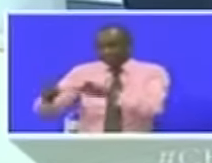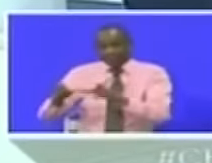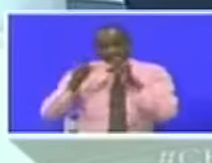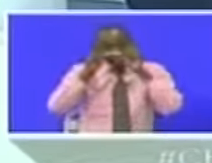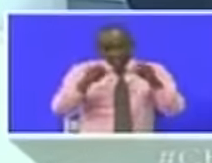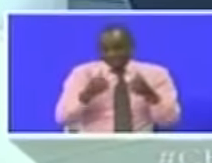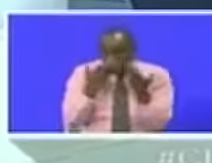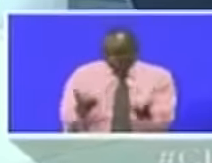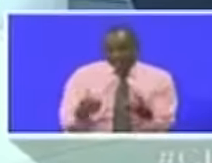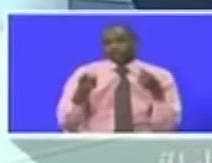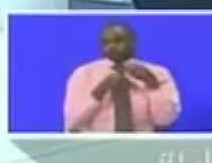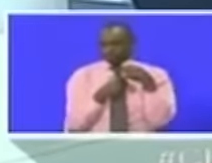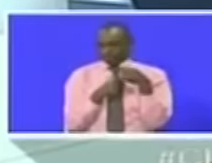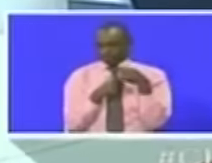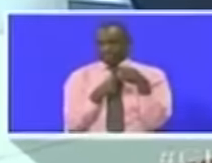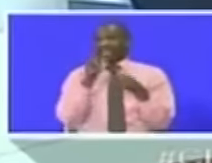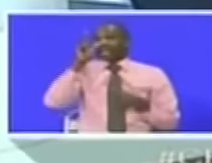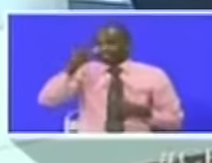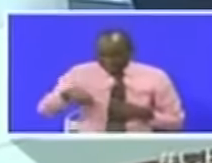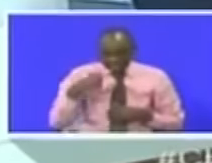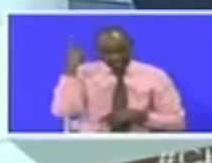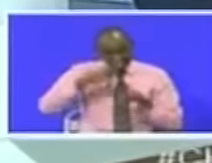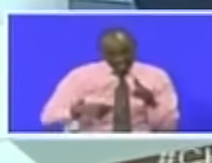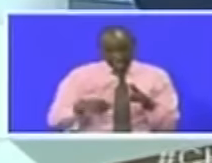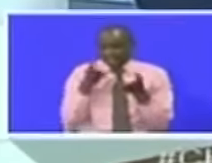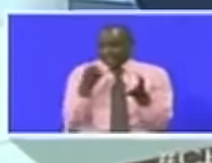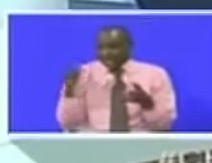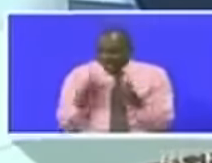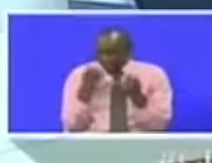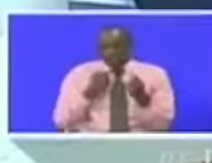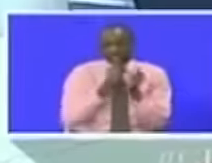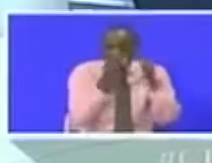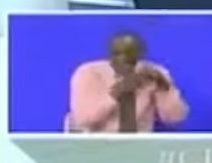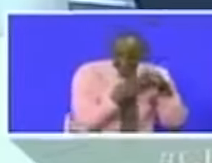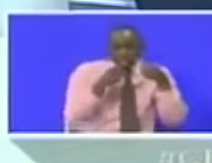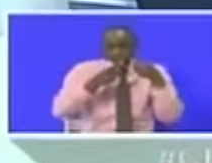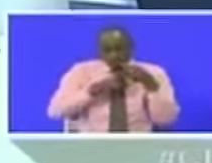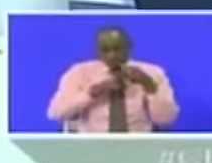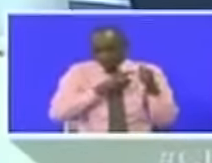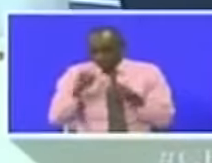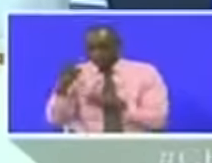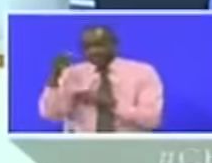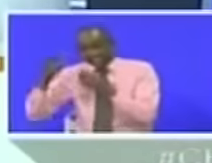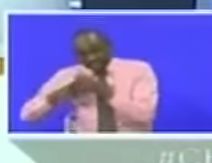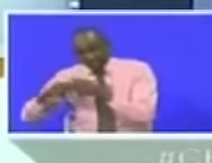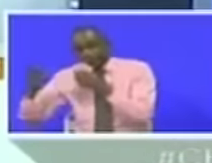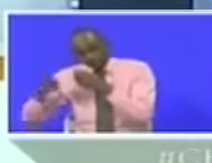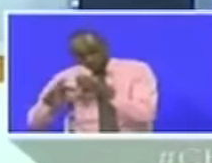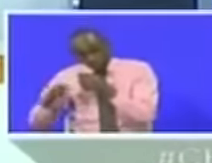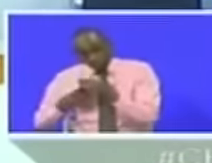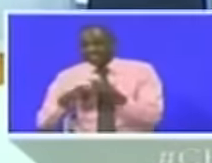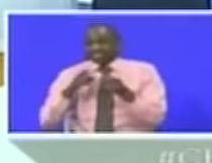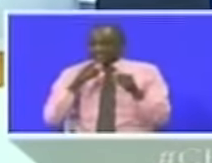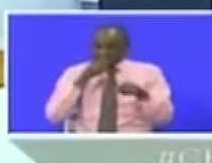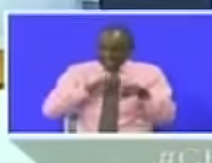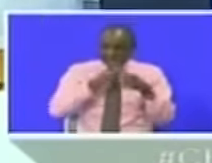take place in June later of next year. That is between the 19th of June and the 26th of June, according to the timetable